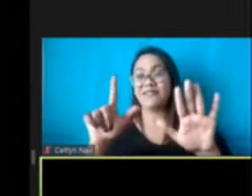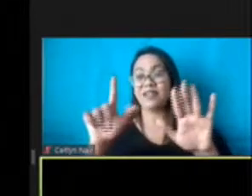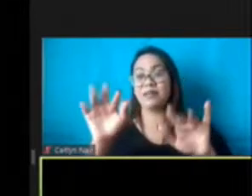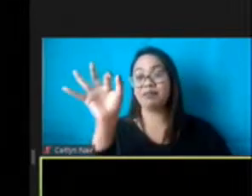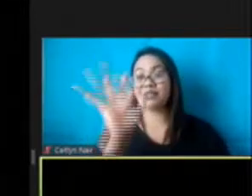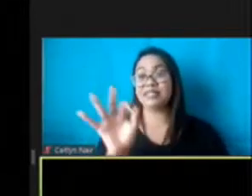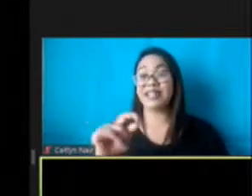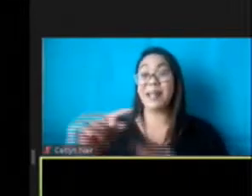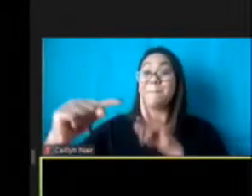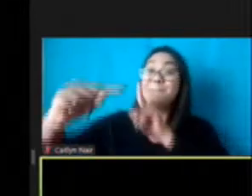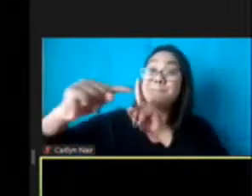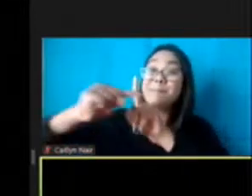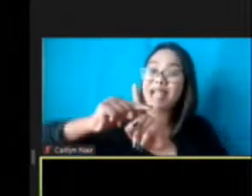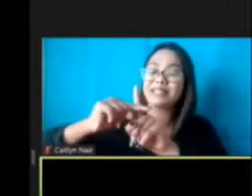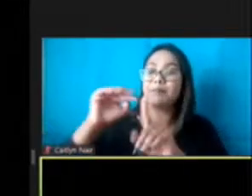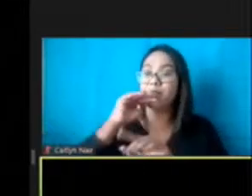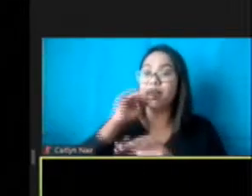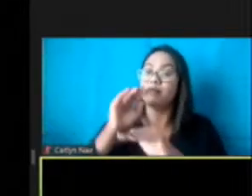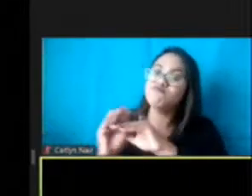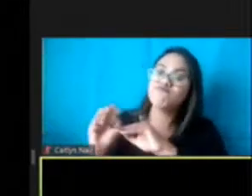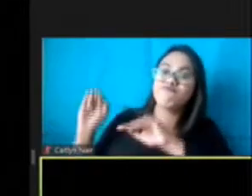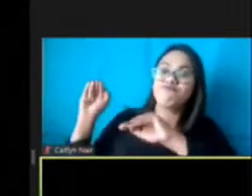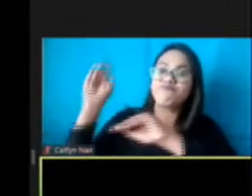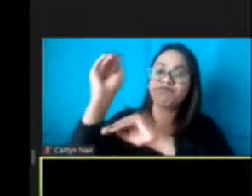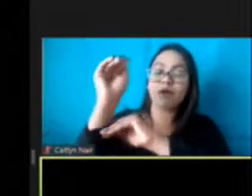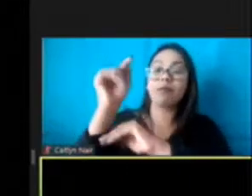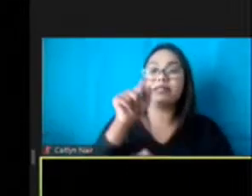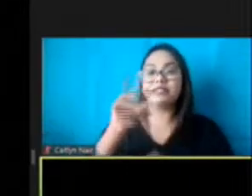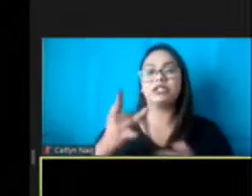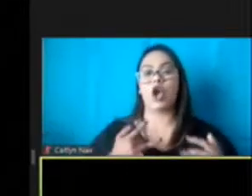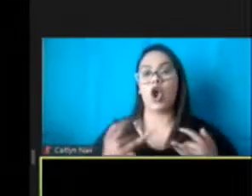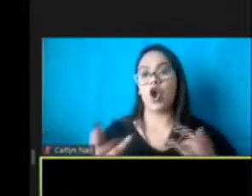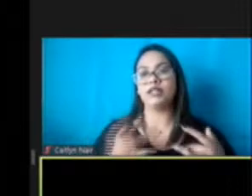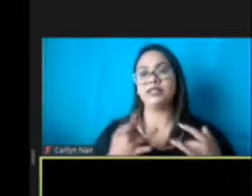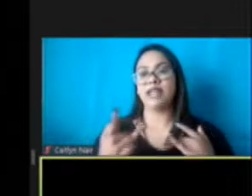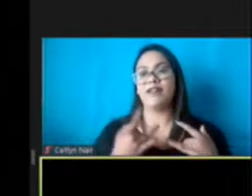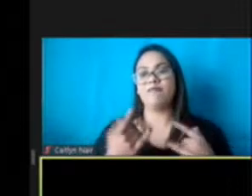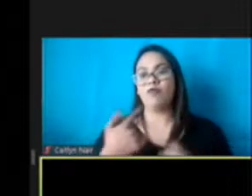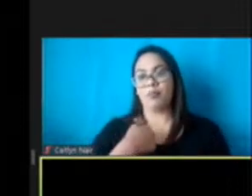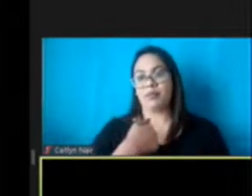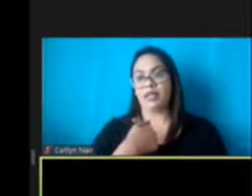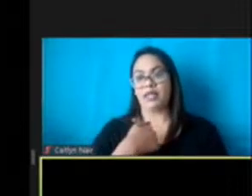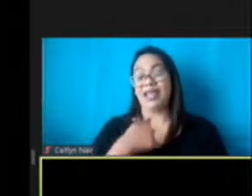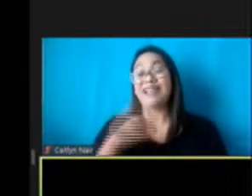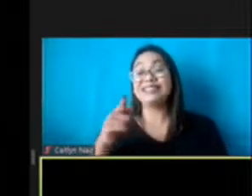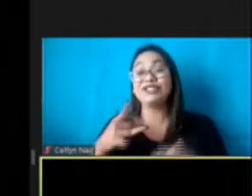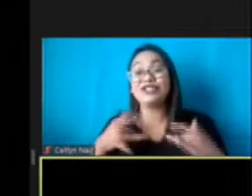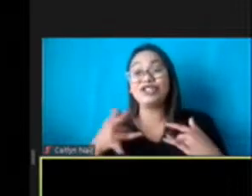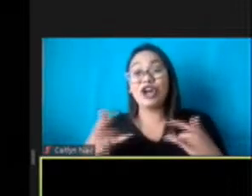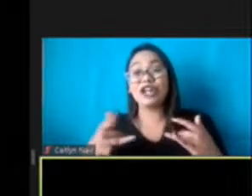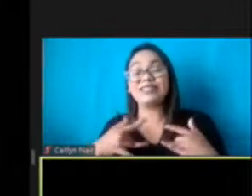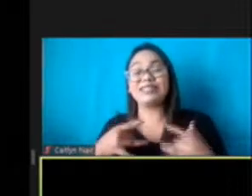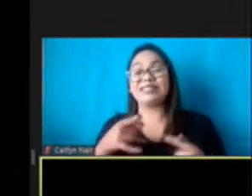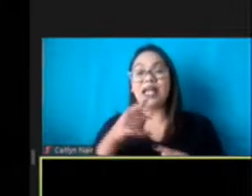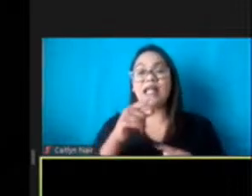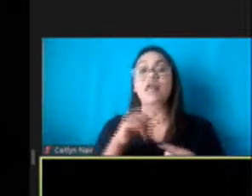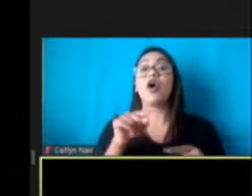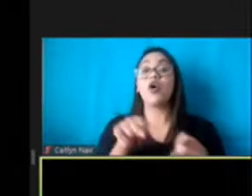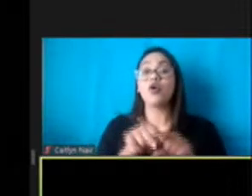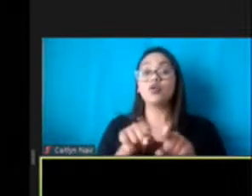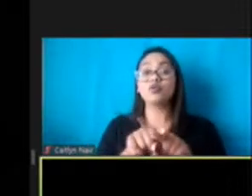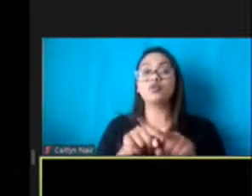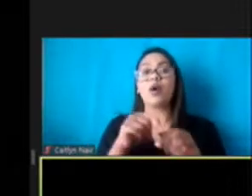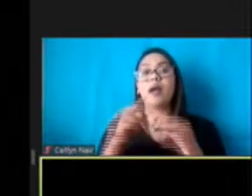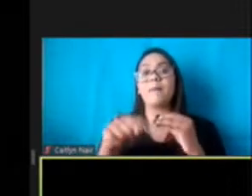increases, which also is worrying in terms of the new cases. But that also speaks to the incidence risk,